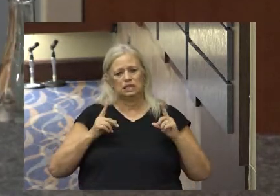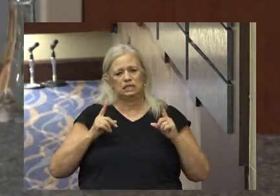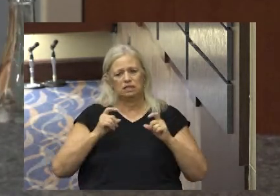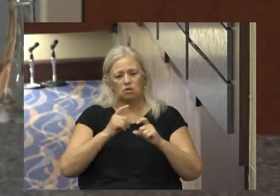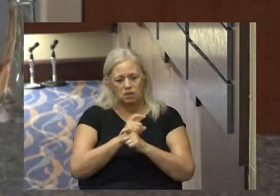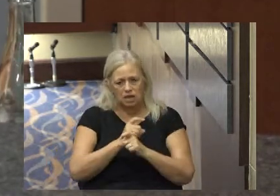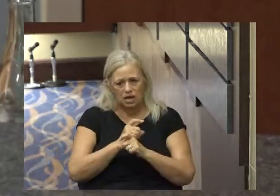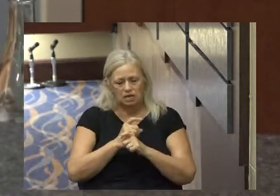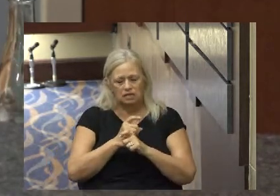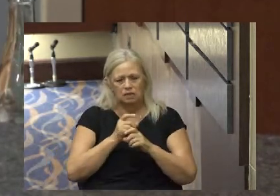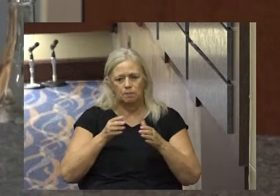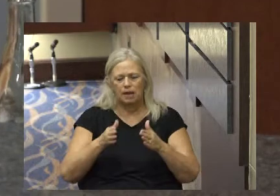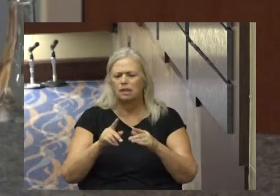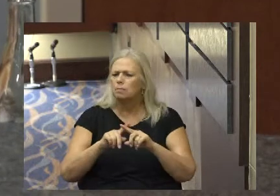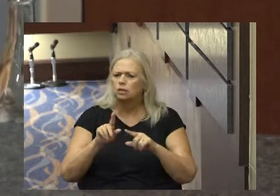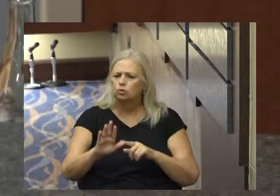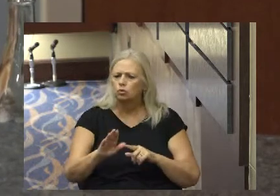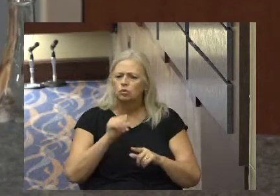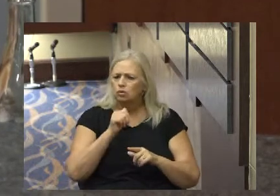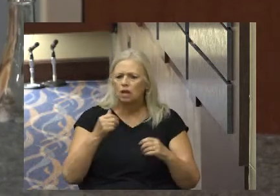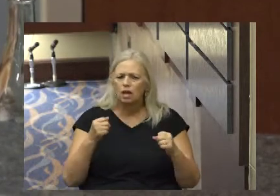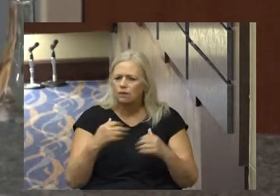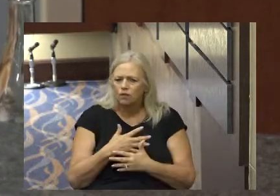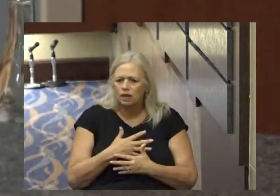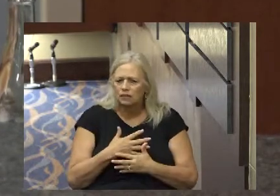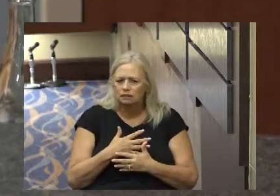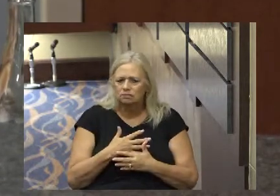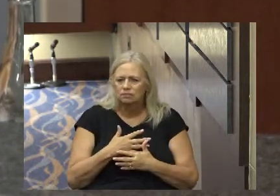but not being afraid of it and not being